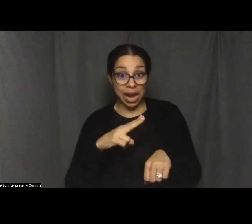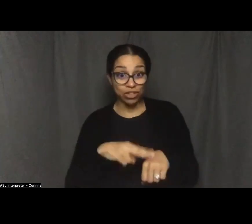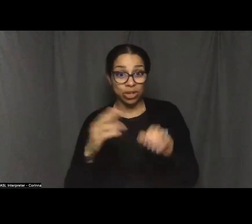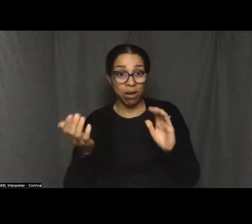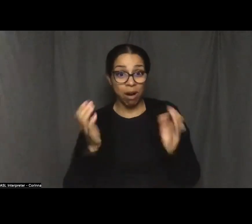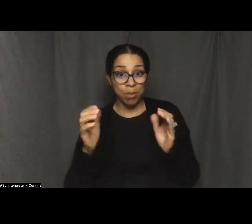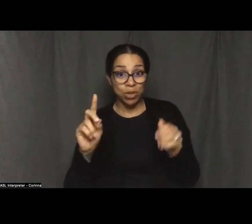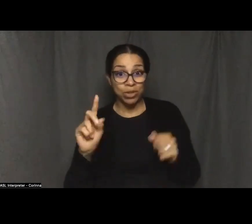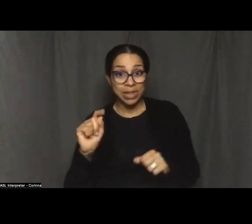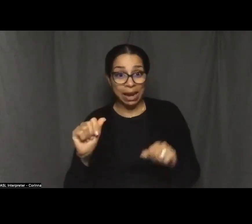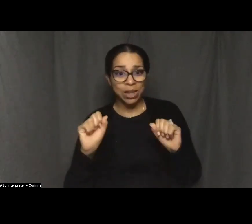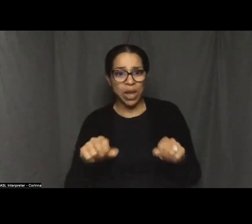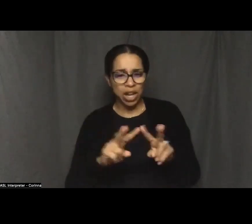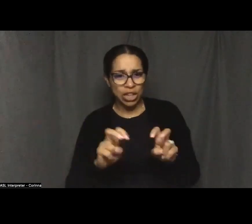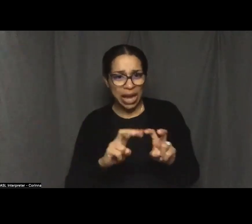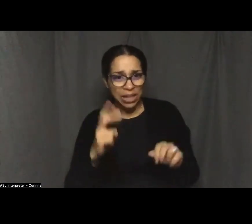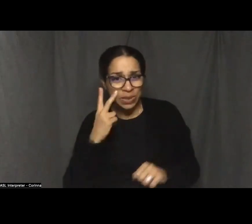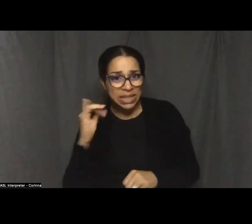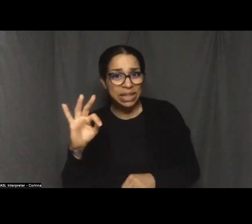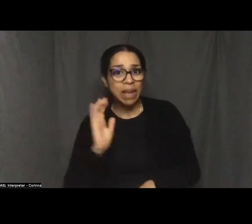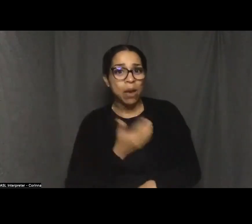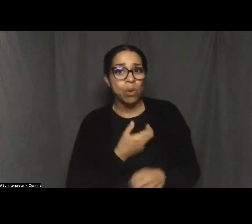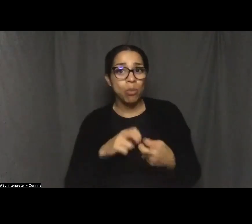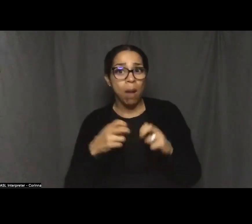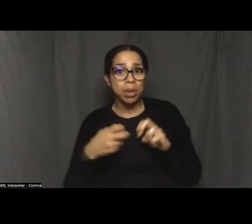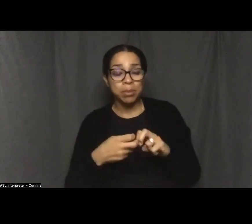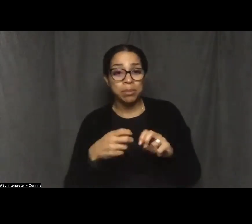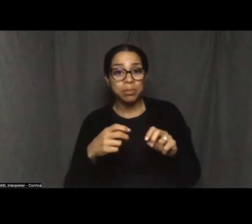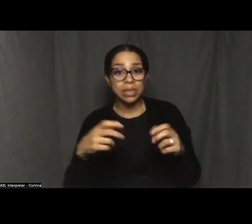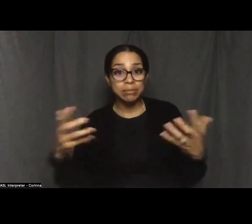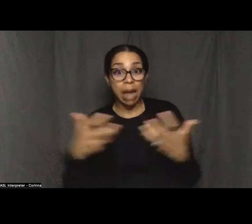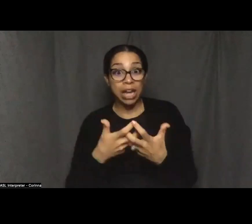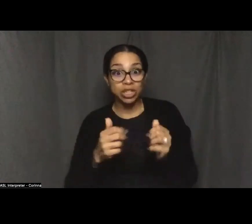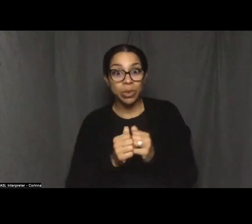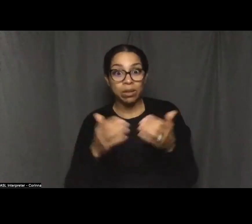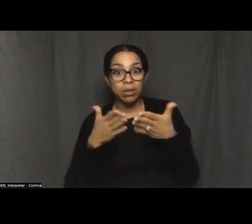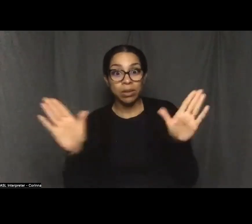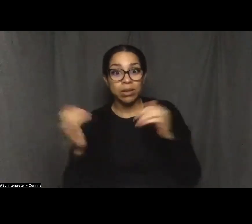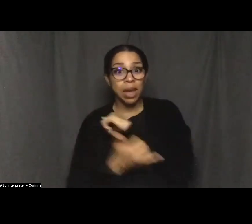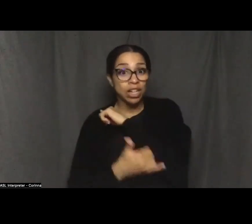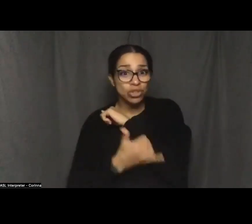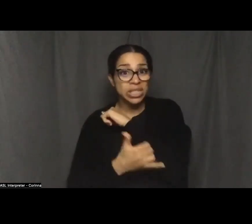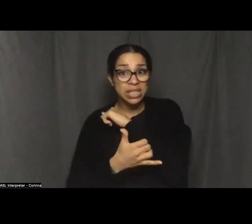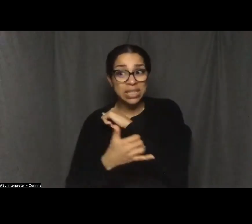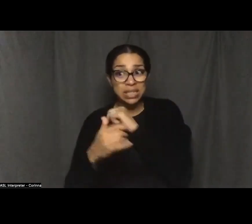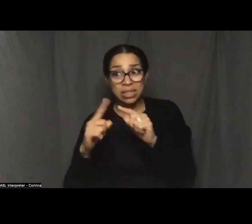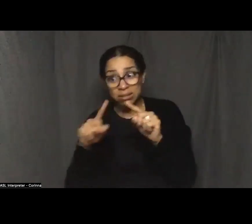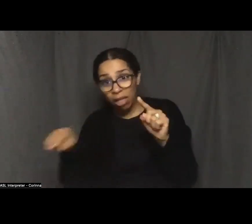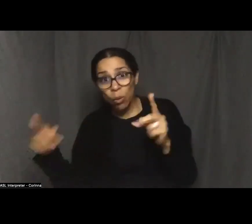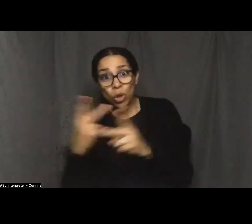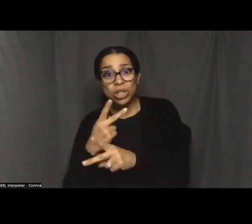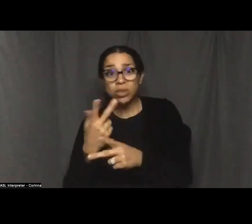you can look at to see whether our problem is trending with the country or worse? I assume it's not better.